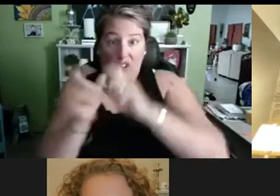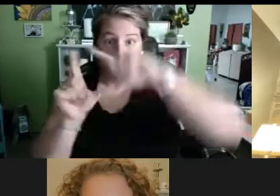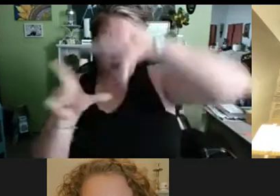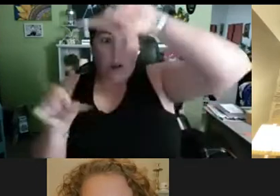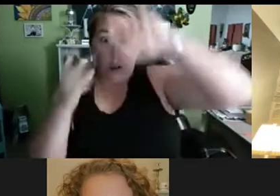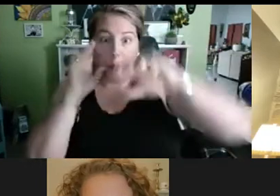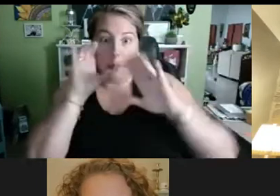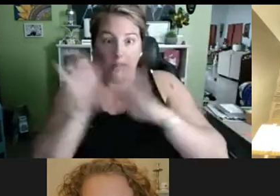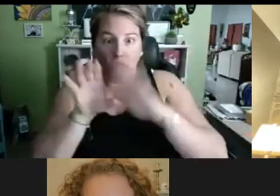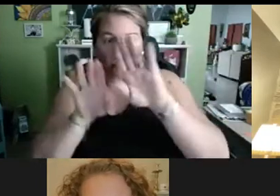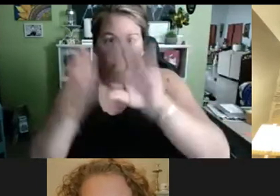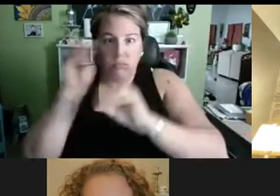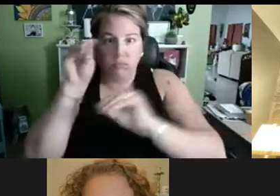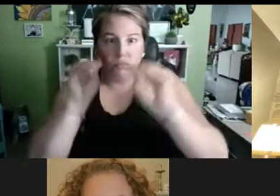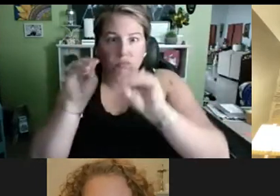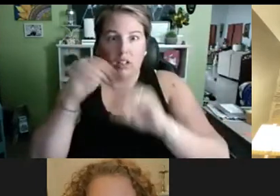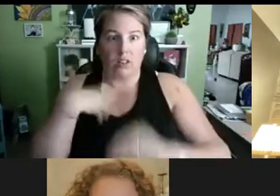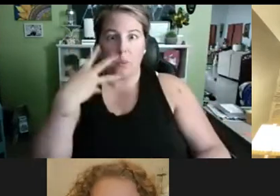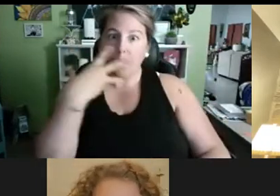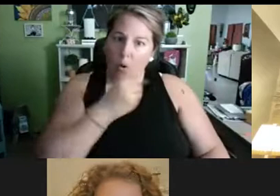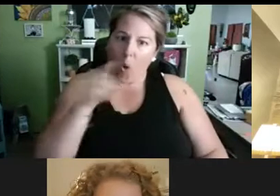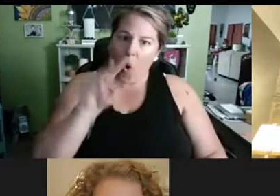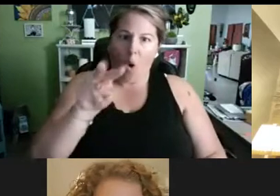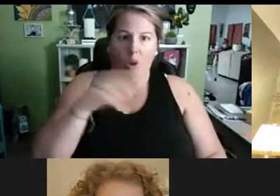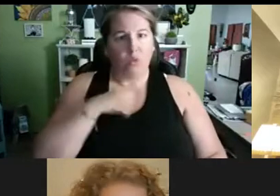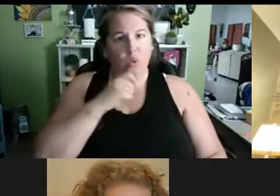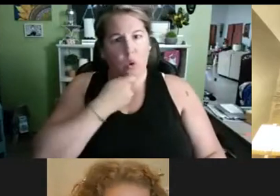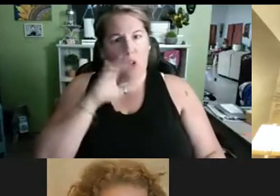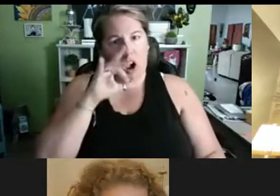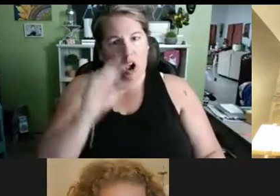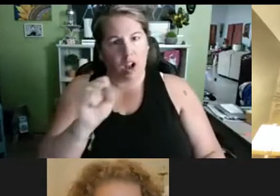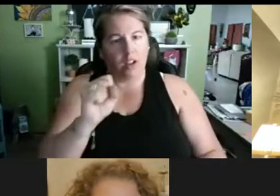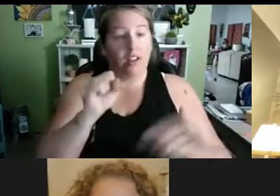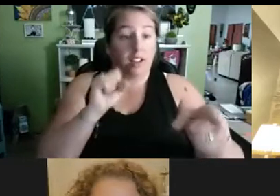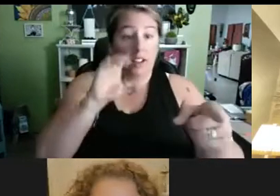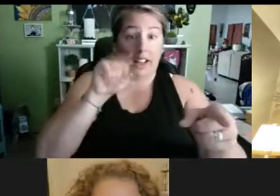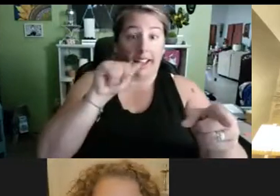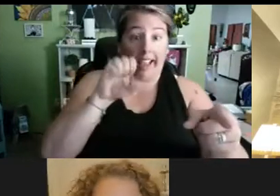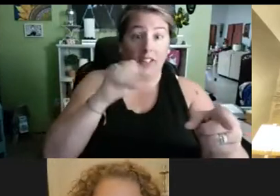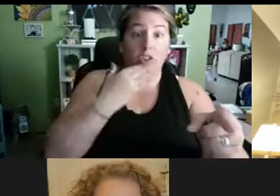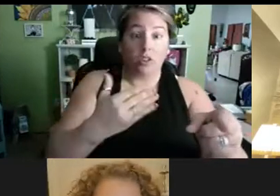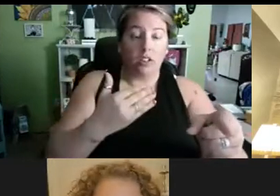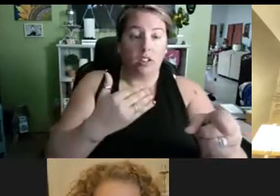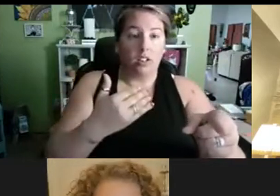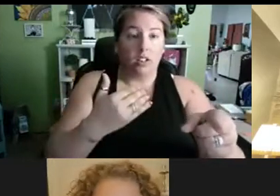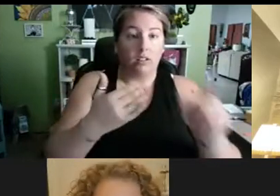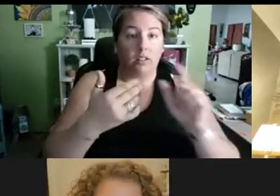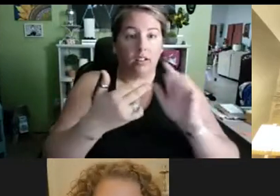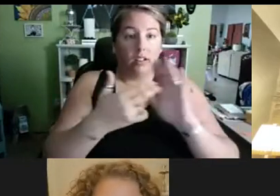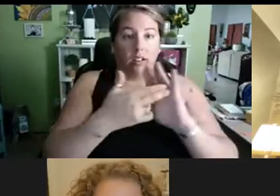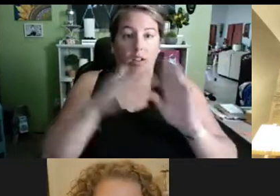visual. And I think too, like Cassie's really good at branding. So like all of her stuff